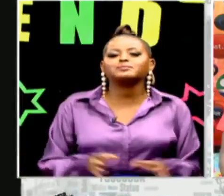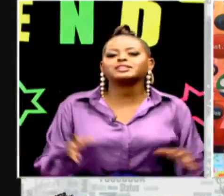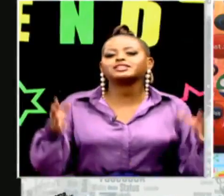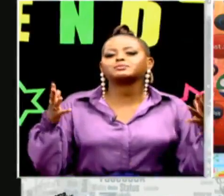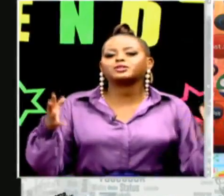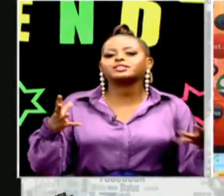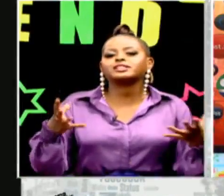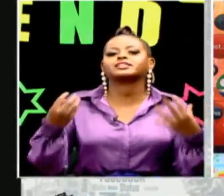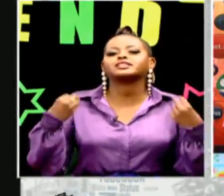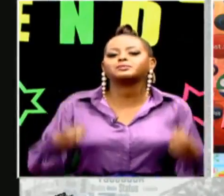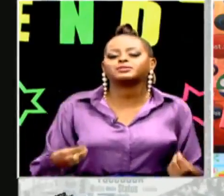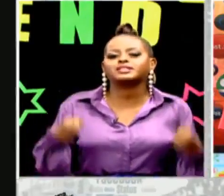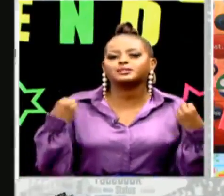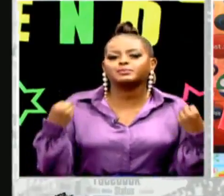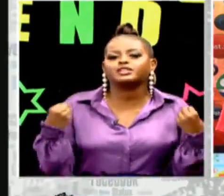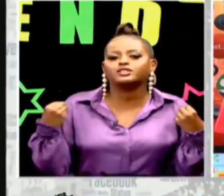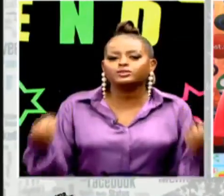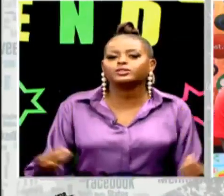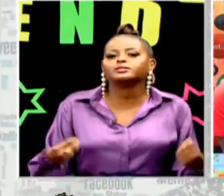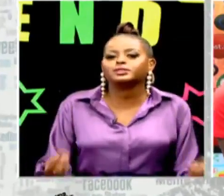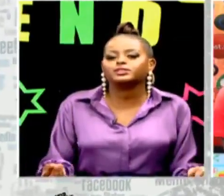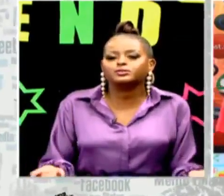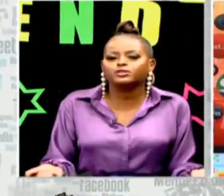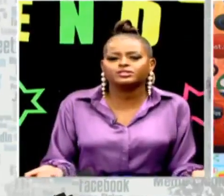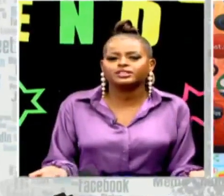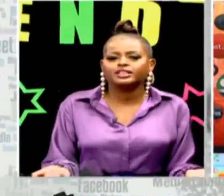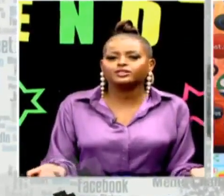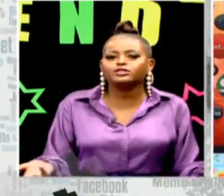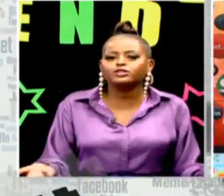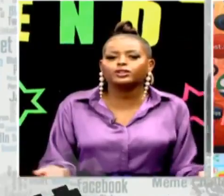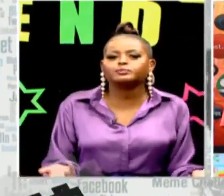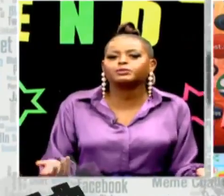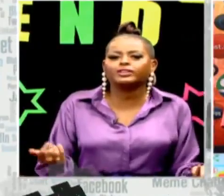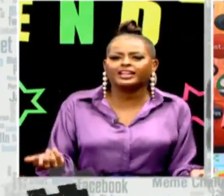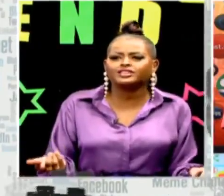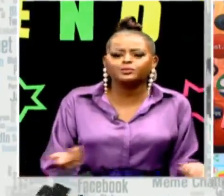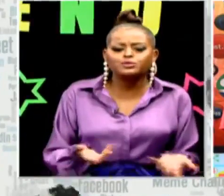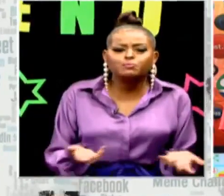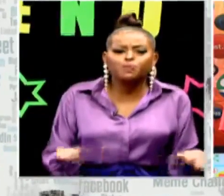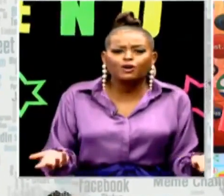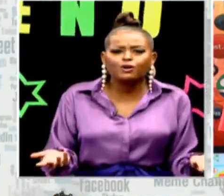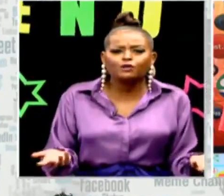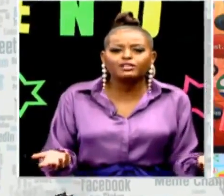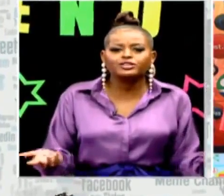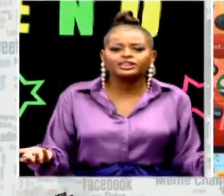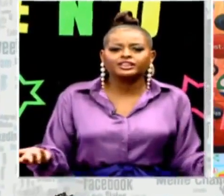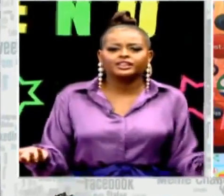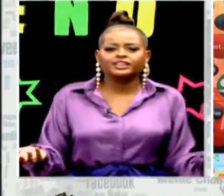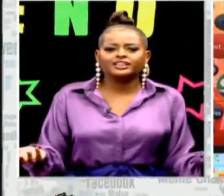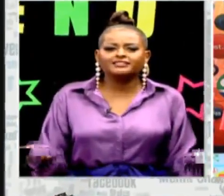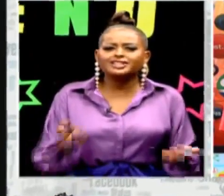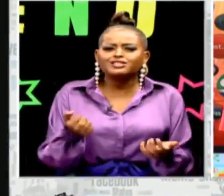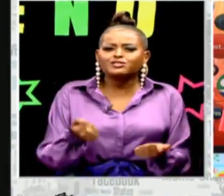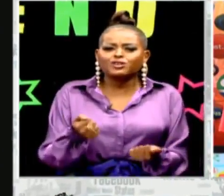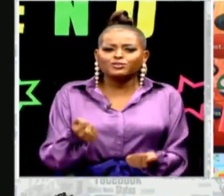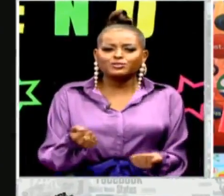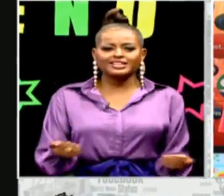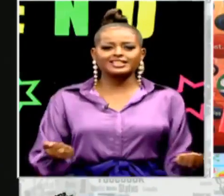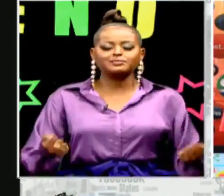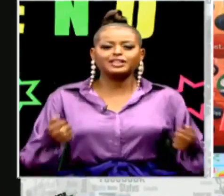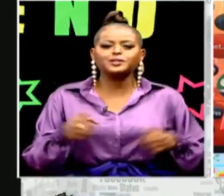Watch, imagine it's because Cindy greets me with the same energy. You don't give me, you don't, yes. you don't, you're like, bro, Niadri. Who's bro? Why strong? Imagine